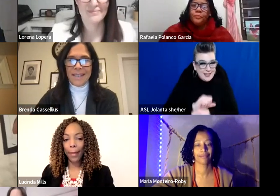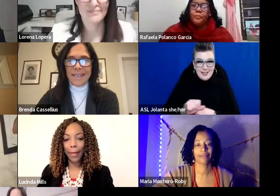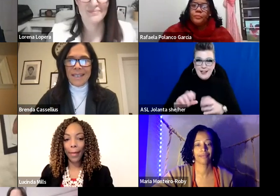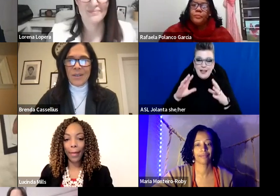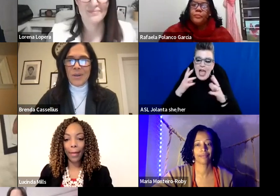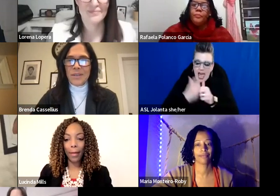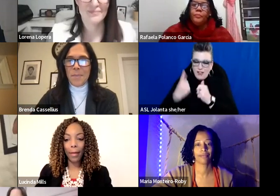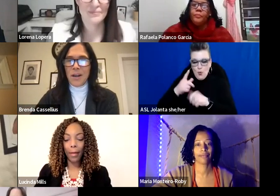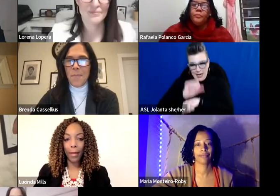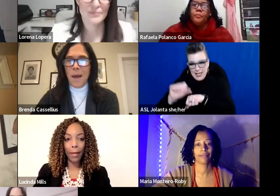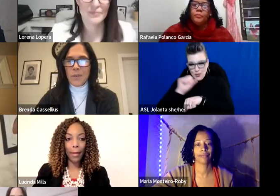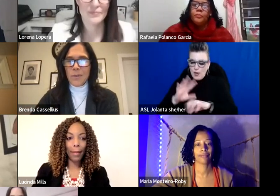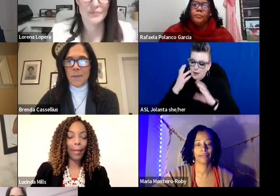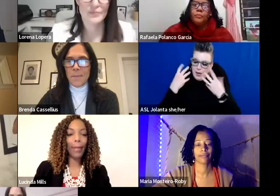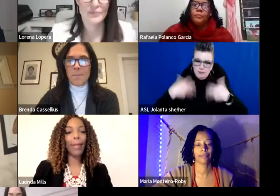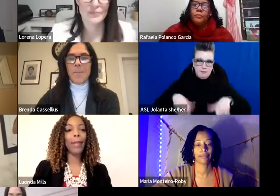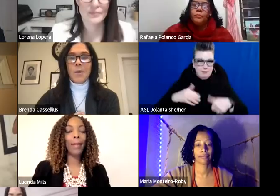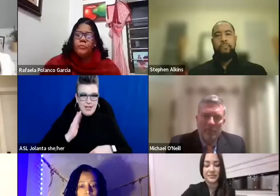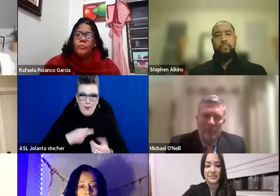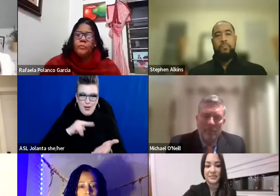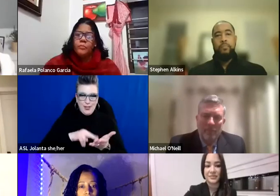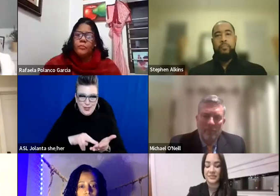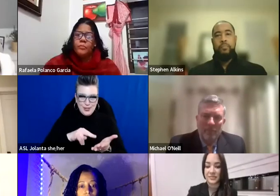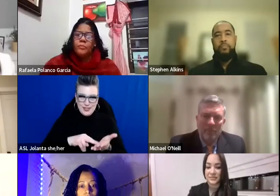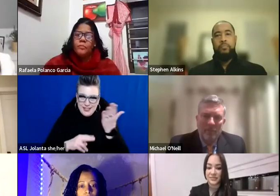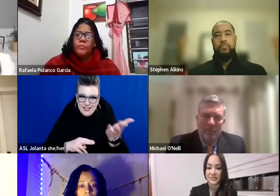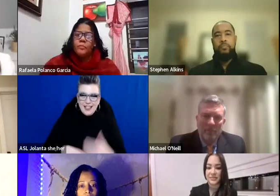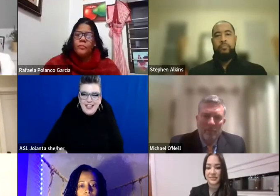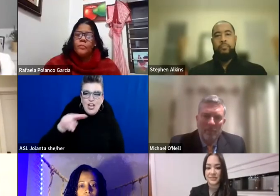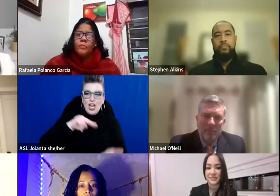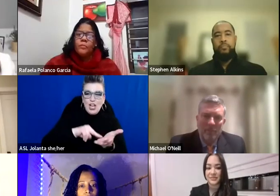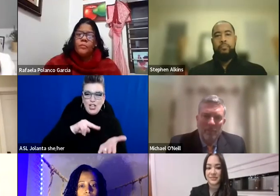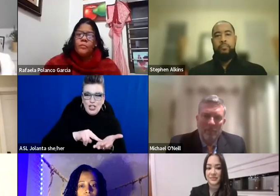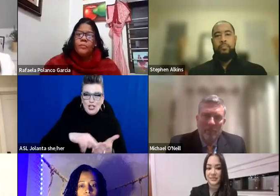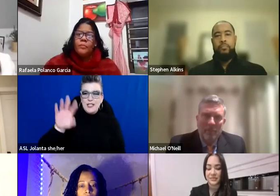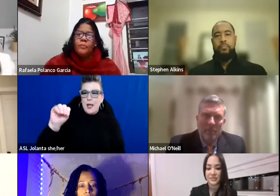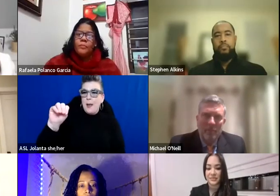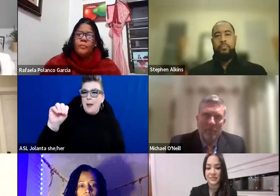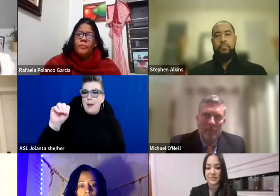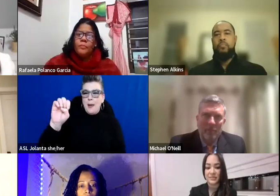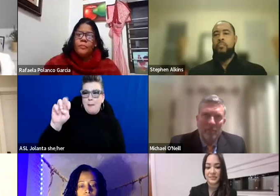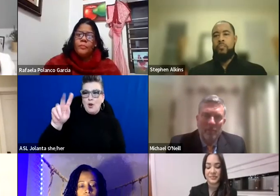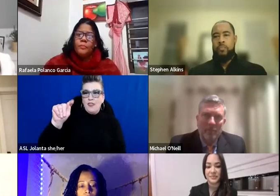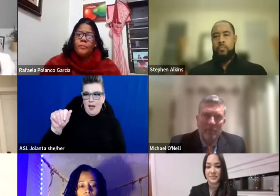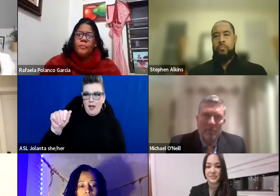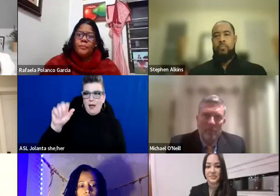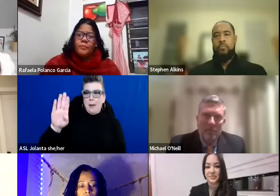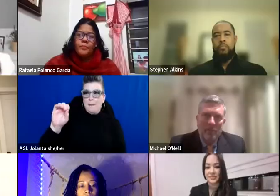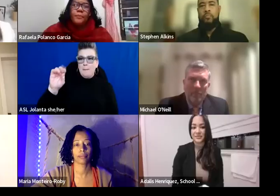nurses nurse marta bowser bowser from green boston green academy